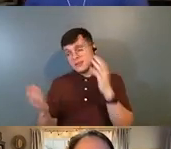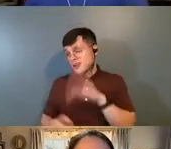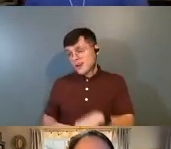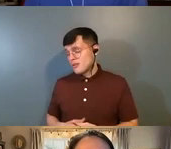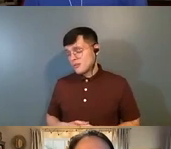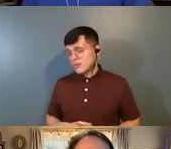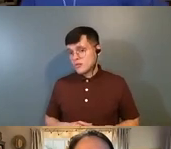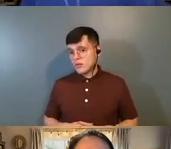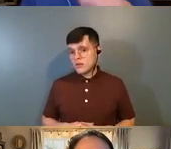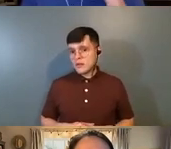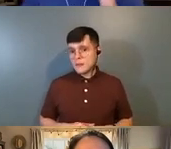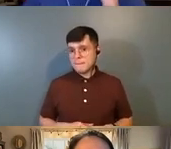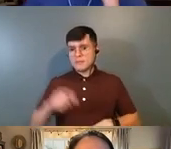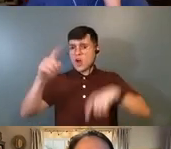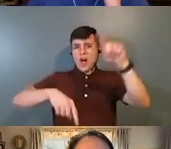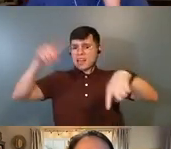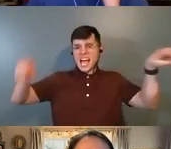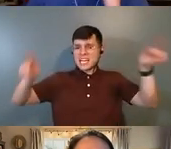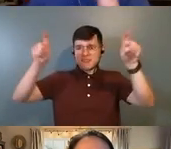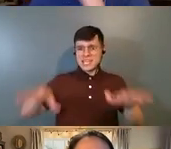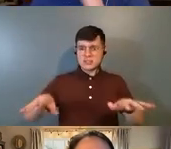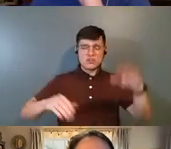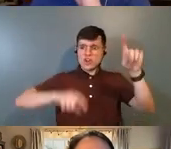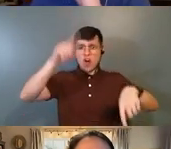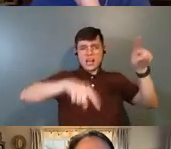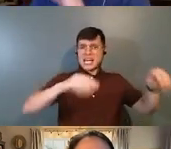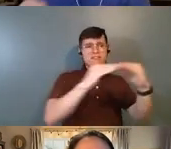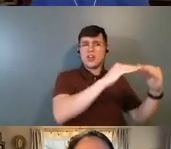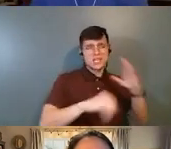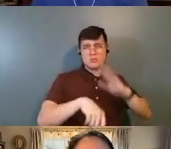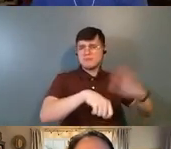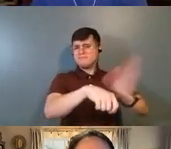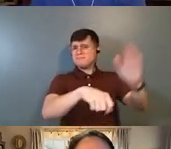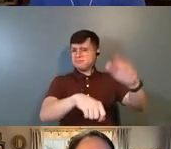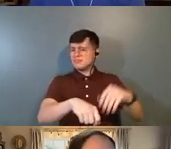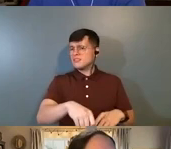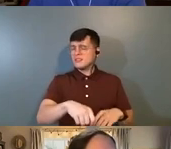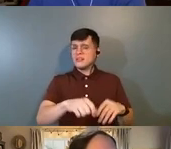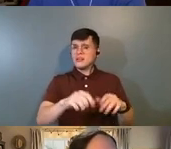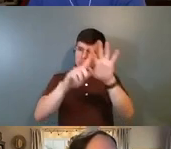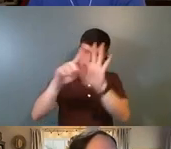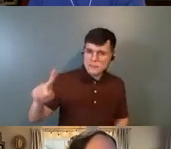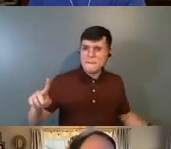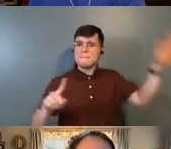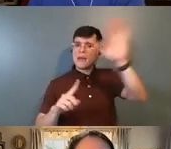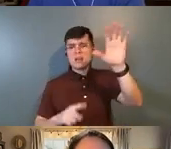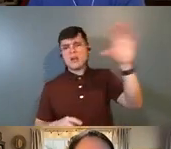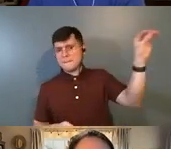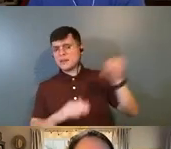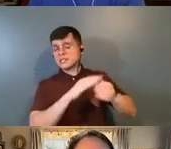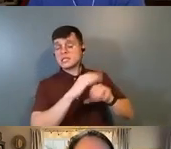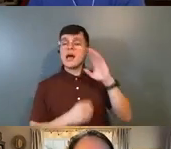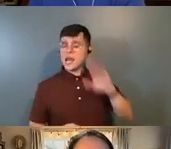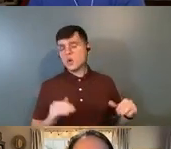I can imagine all kinds of testers, all kinds of colleagues flagging that, across many accessibility companies. And I know Level Access has a